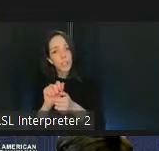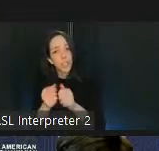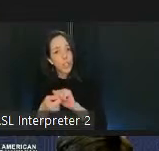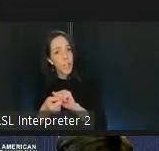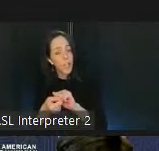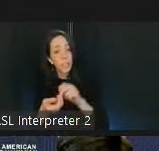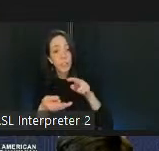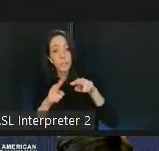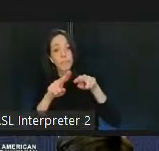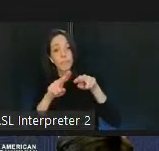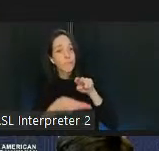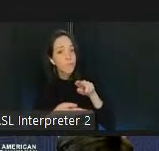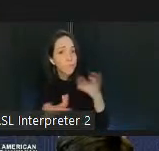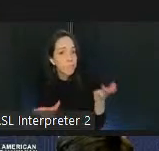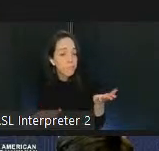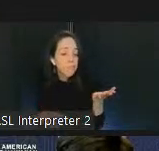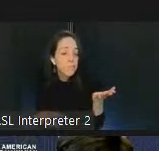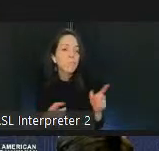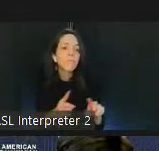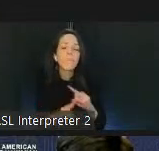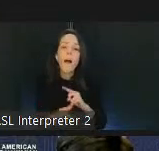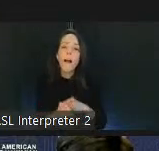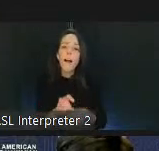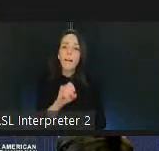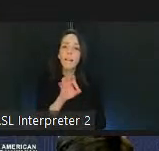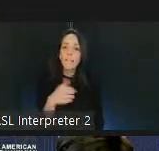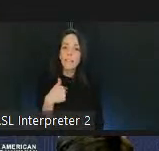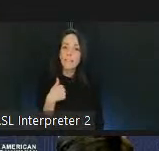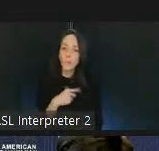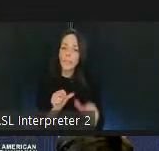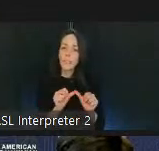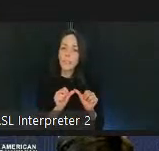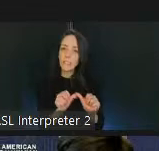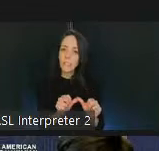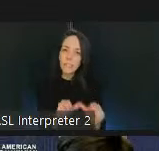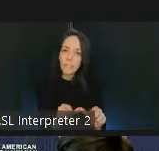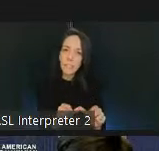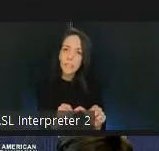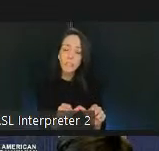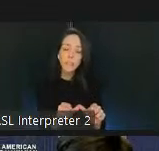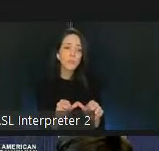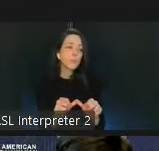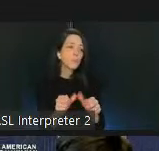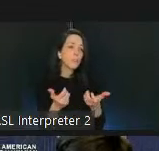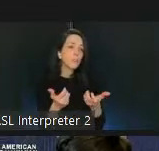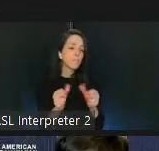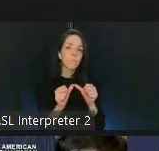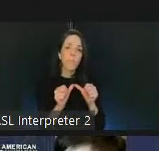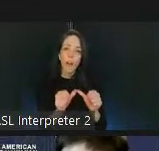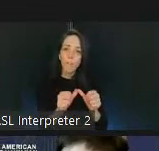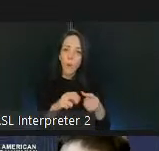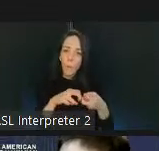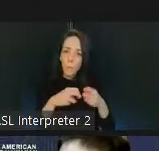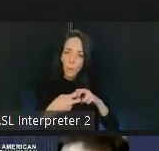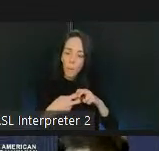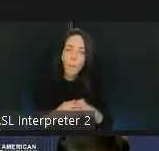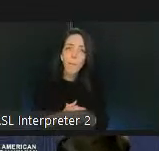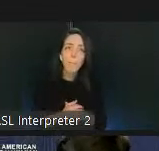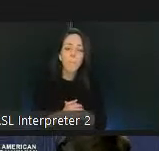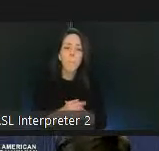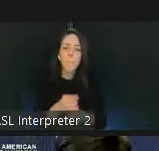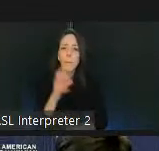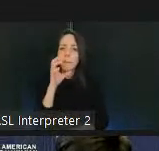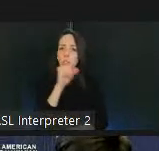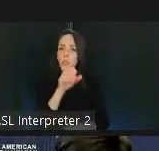be the deficits, in your professional opinion, in years, let's say 3 and 4, assuming that our